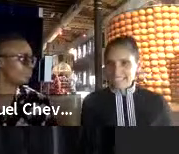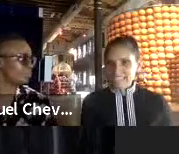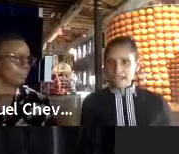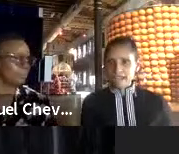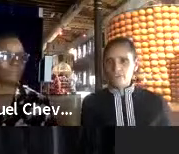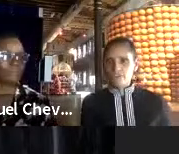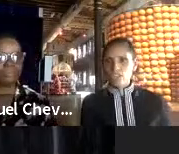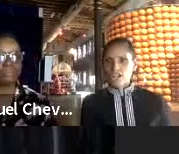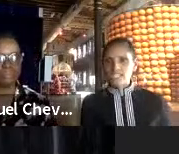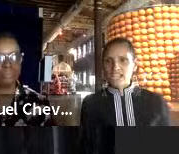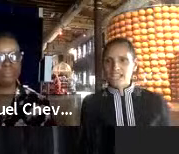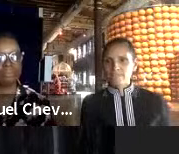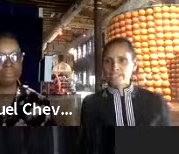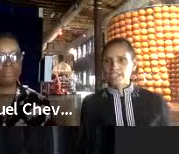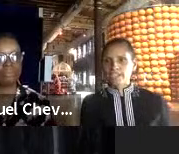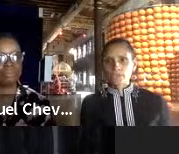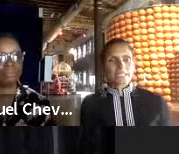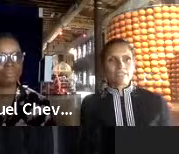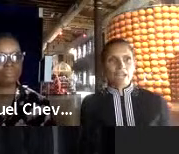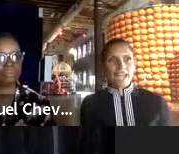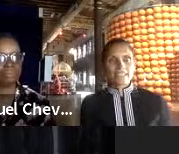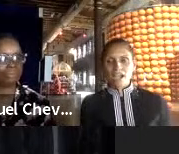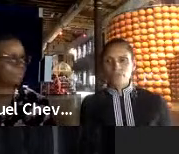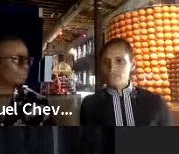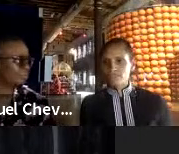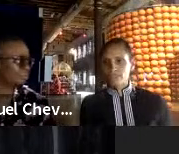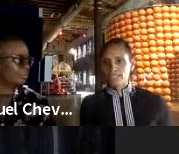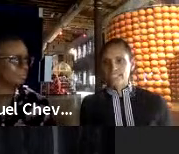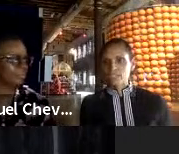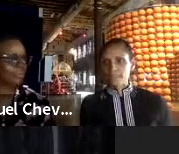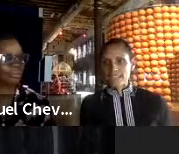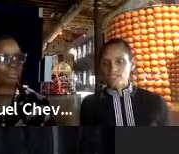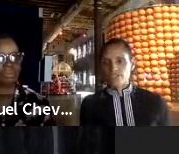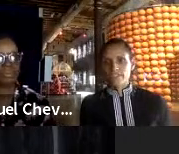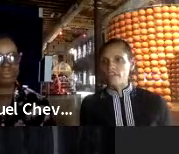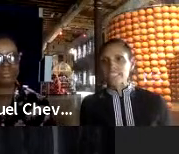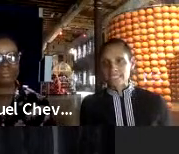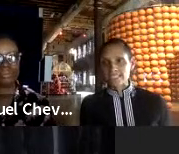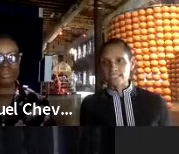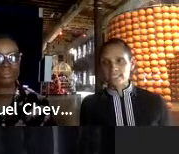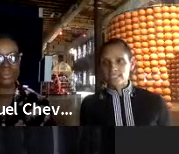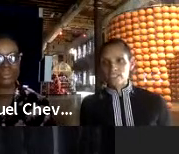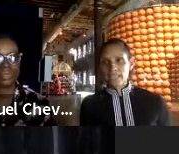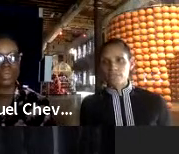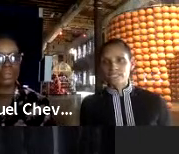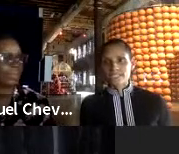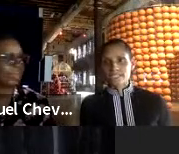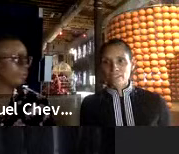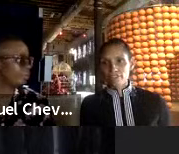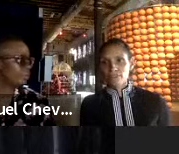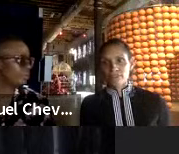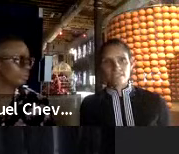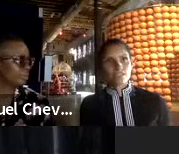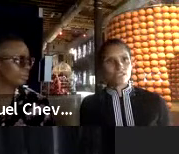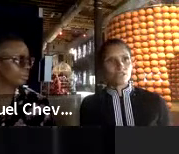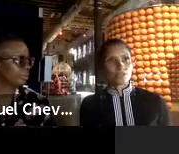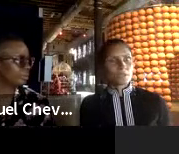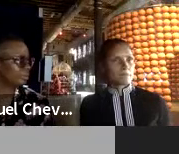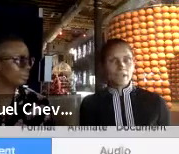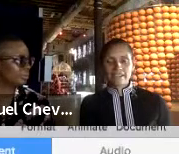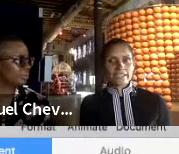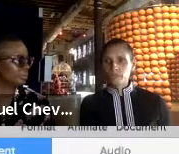been thinking about for a long time, mm-hmm. but, you know, never had the opportunity, the space or the funding to be able to see it through. And